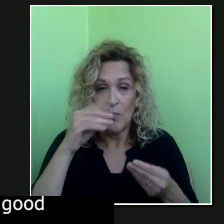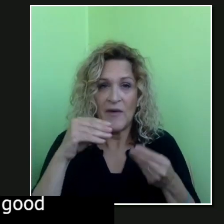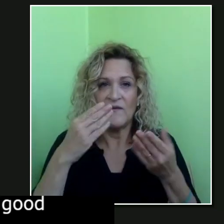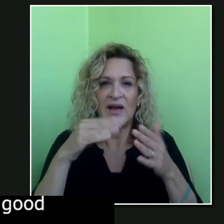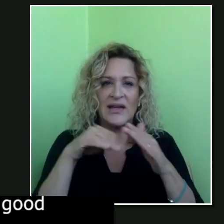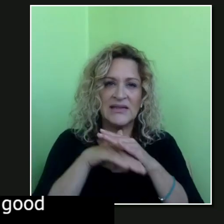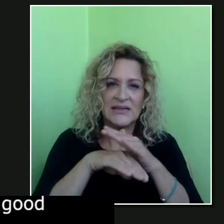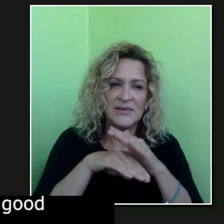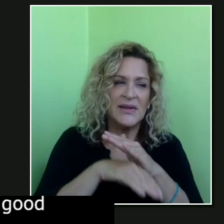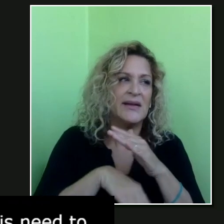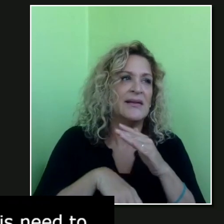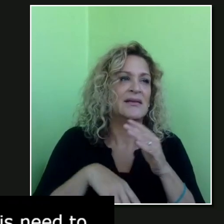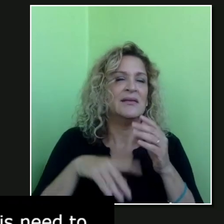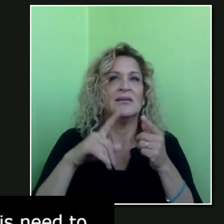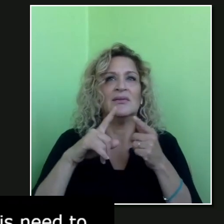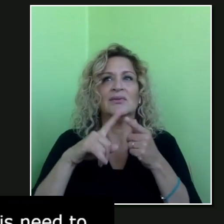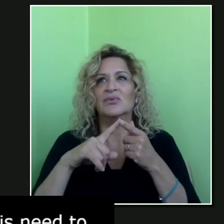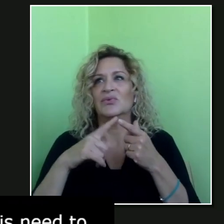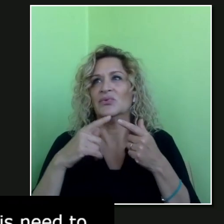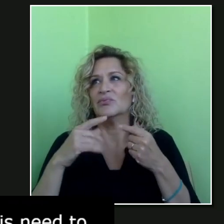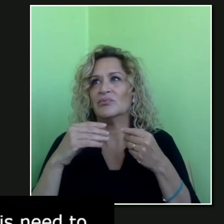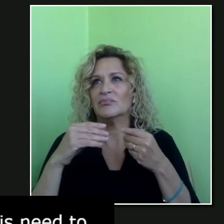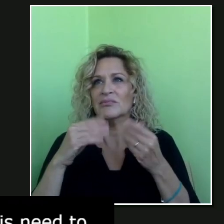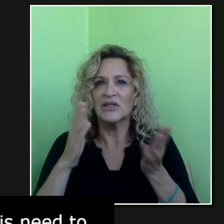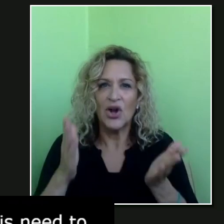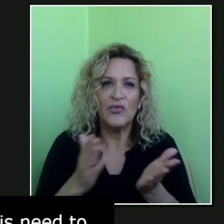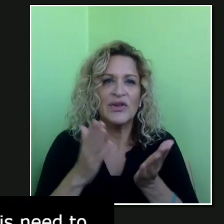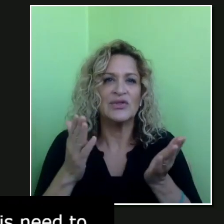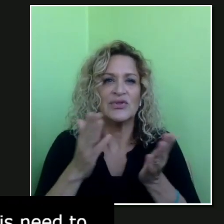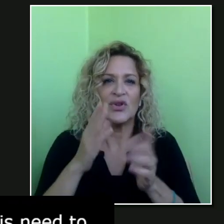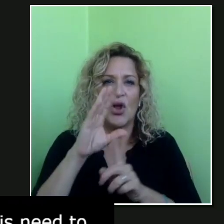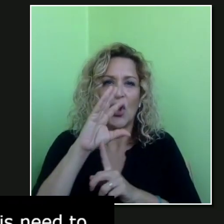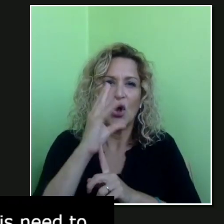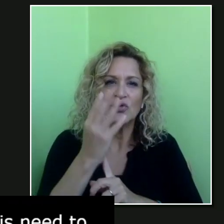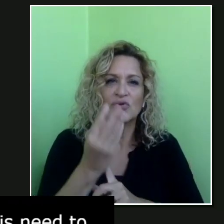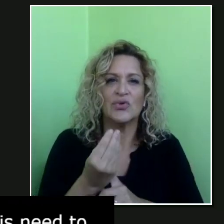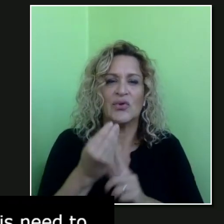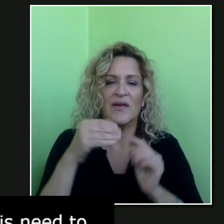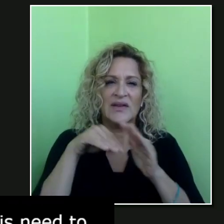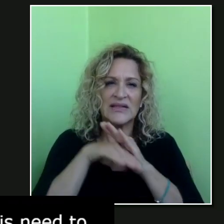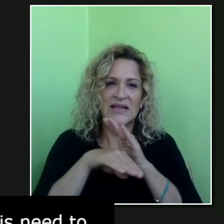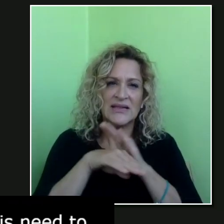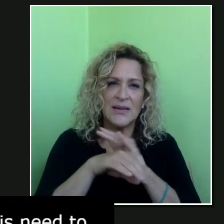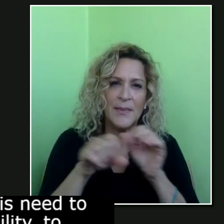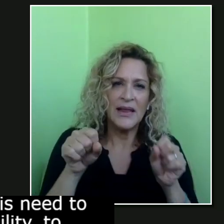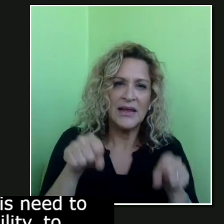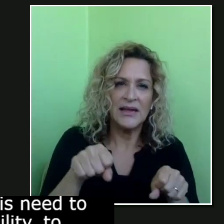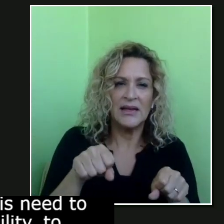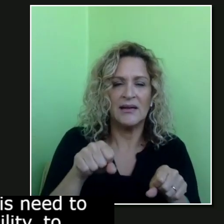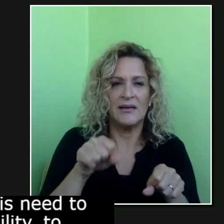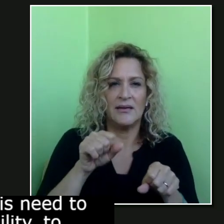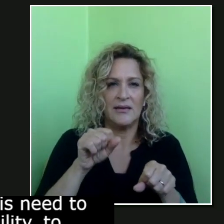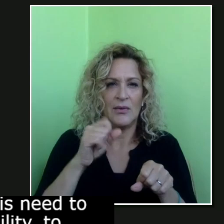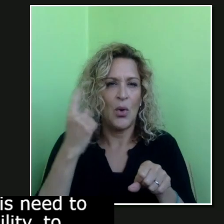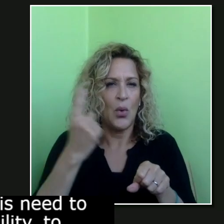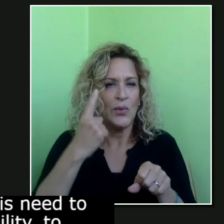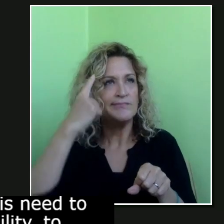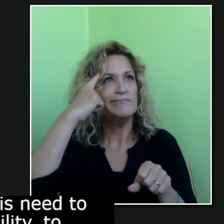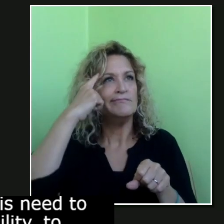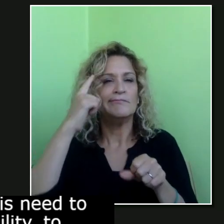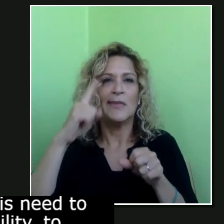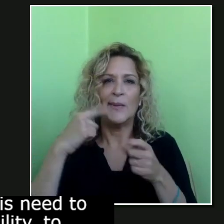of accessibility, to encourage accessibility by design, and to encourage in